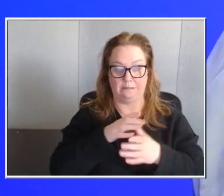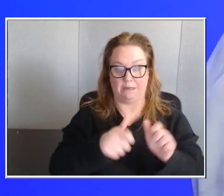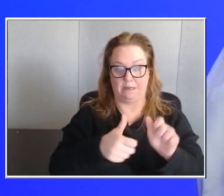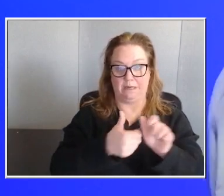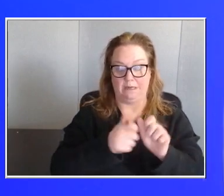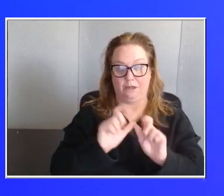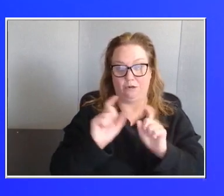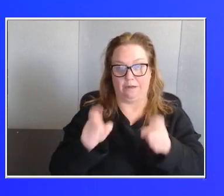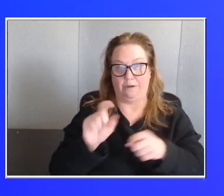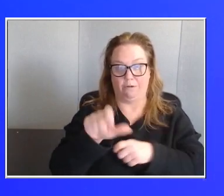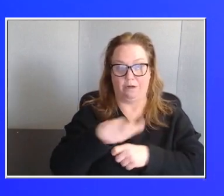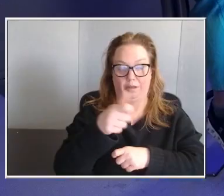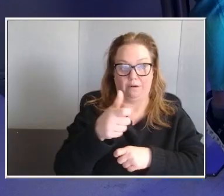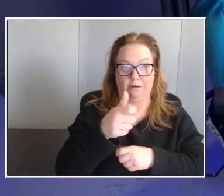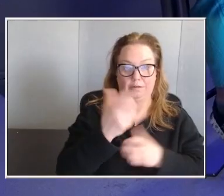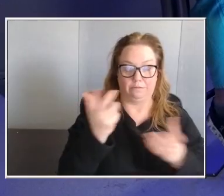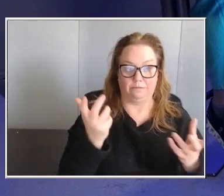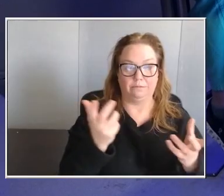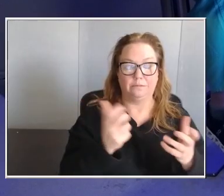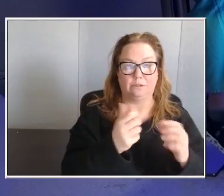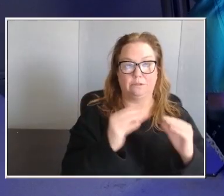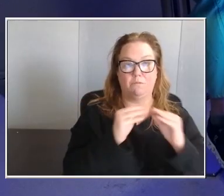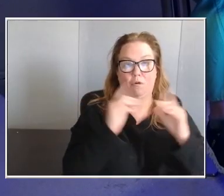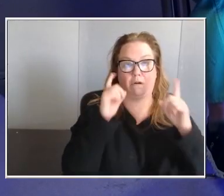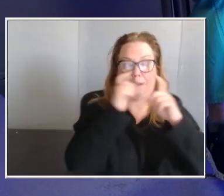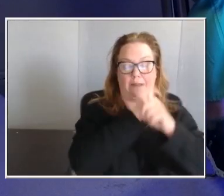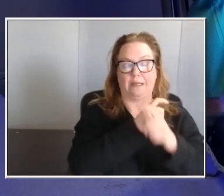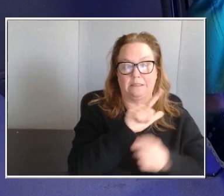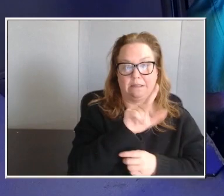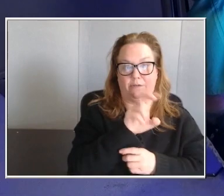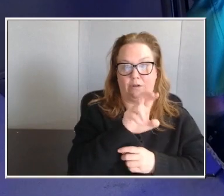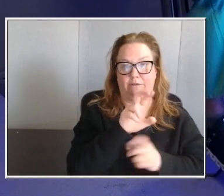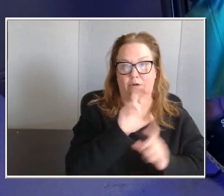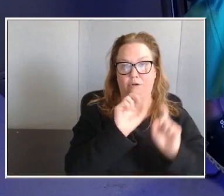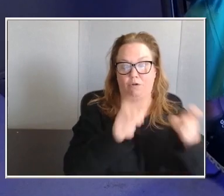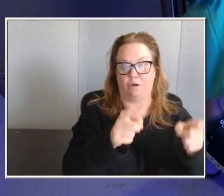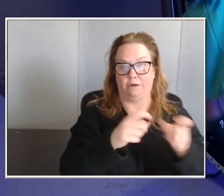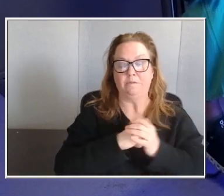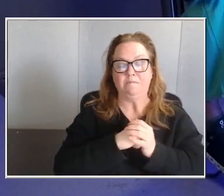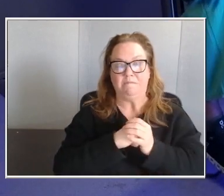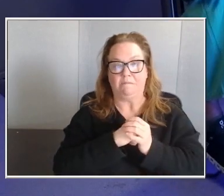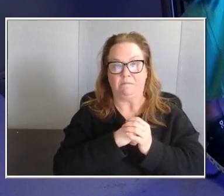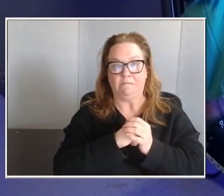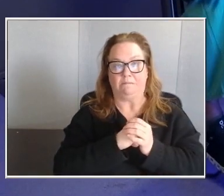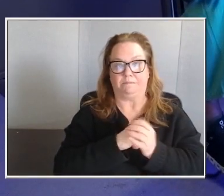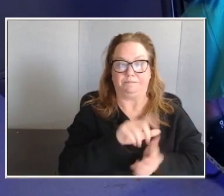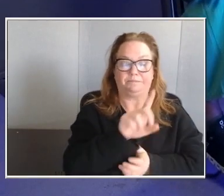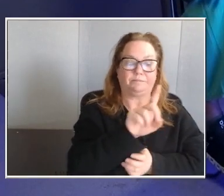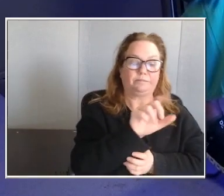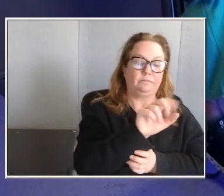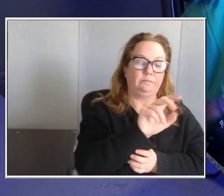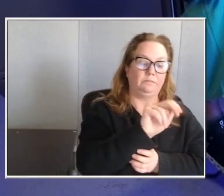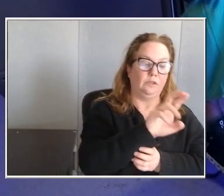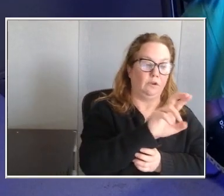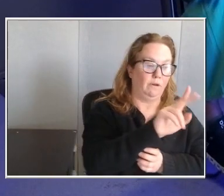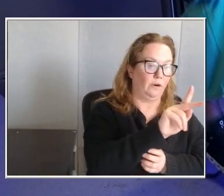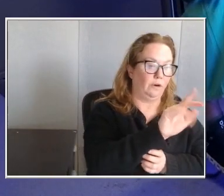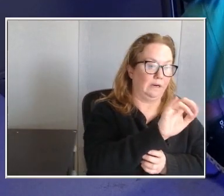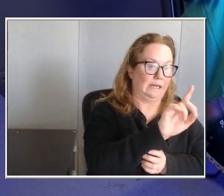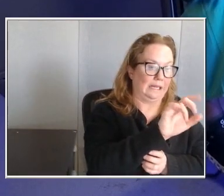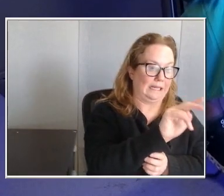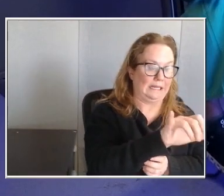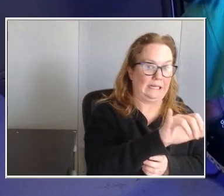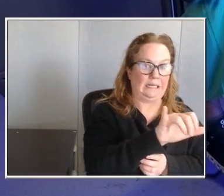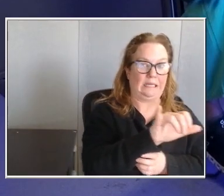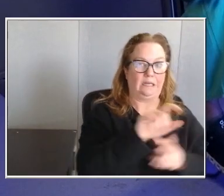else. So there's a lot more complexity to a liver donor. And when somebody is a donor for a kidney versus donor for a liver, or even a deceased